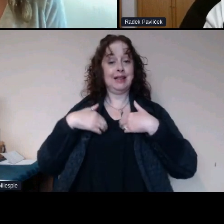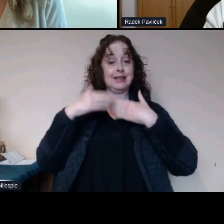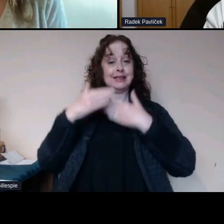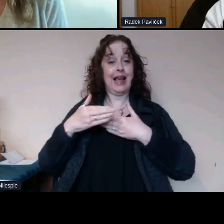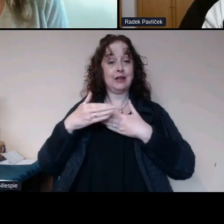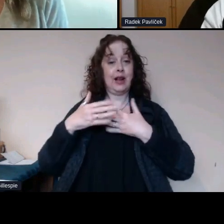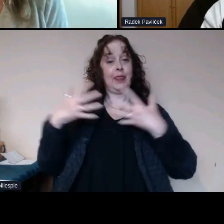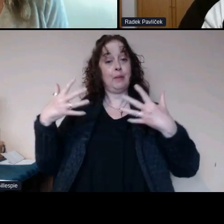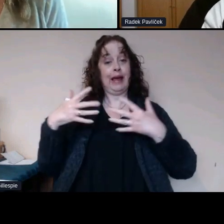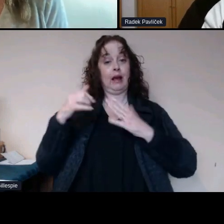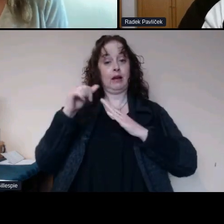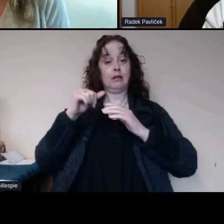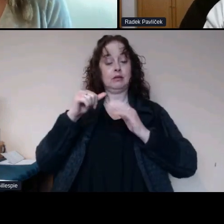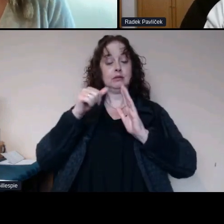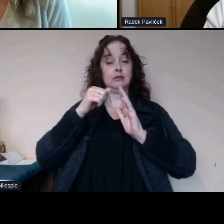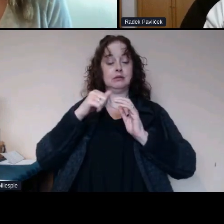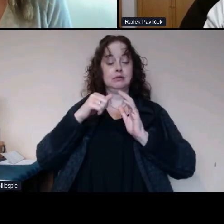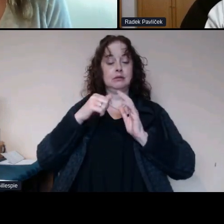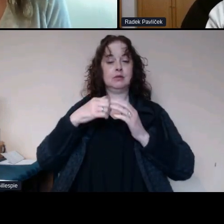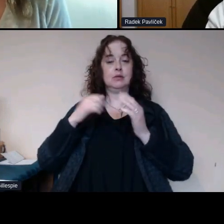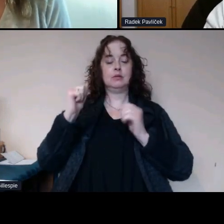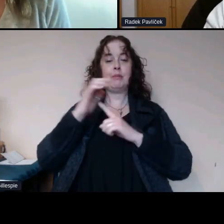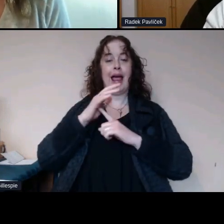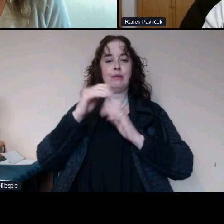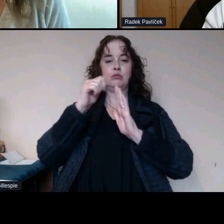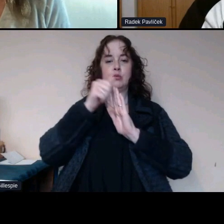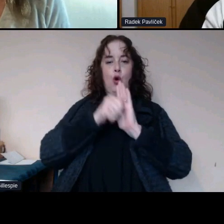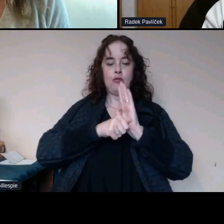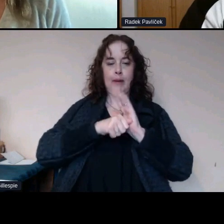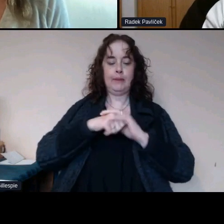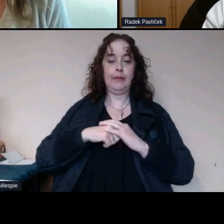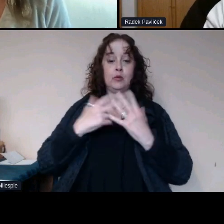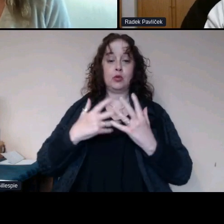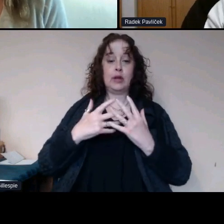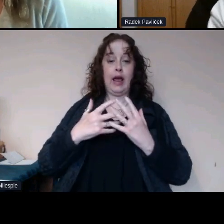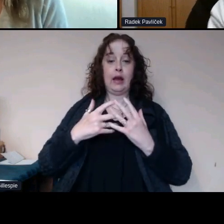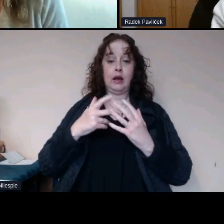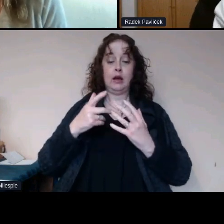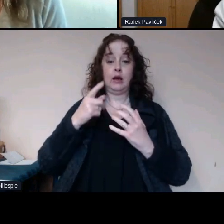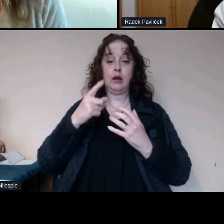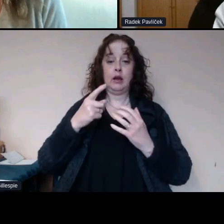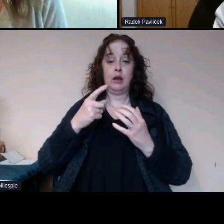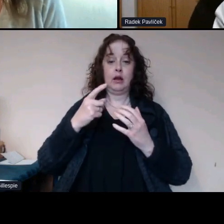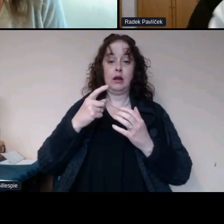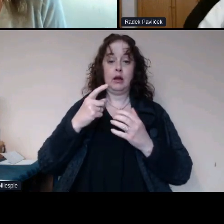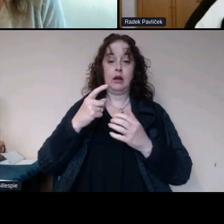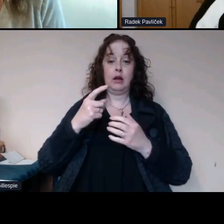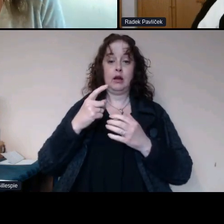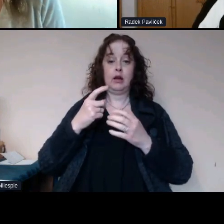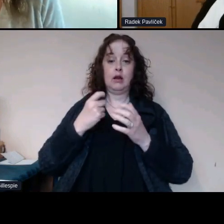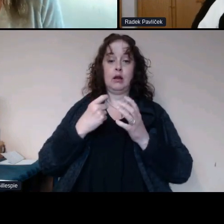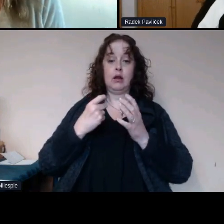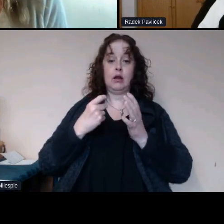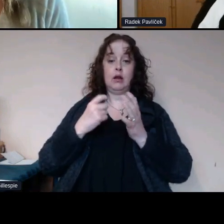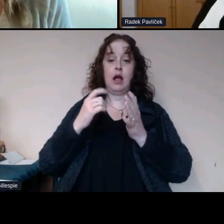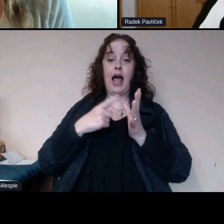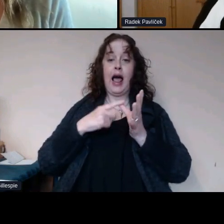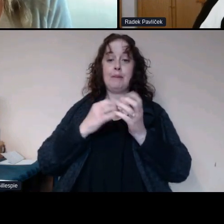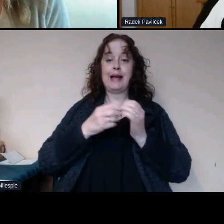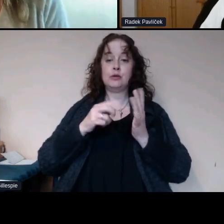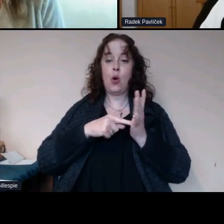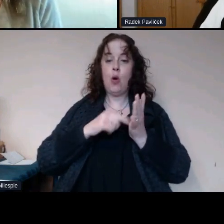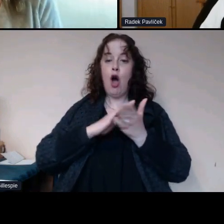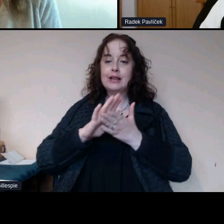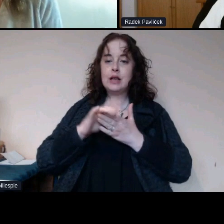program. With me today, I have my dear colleague, Alberto Hylander, who is currently in Stockholm, I believe. I